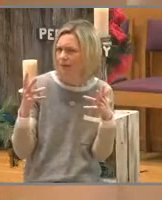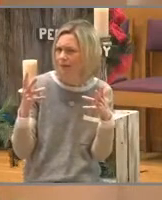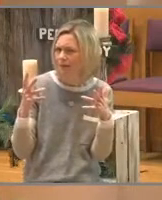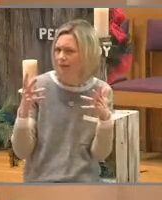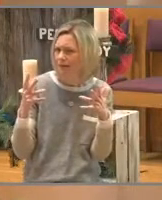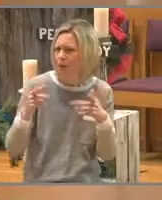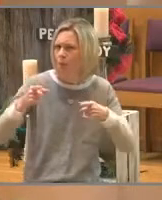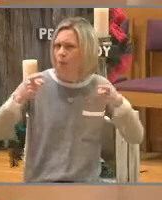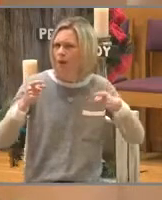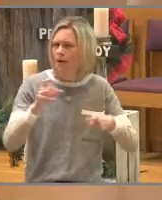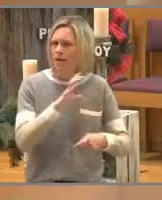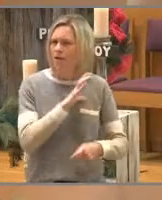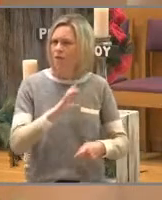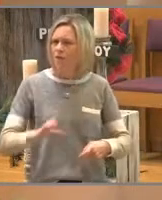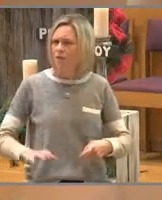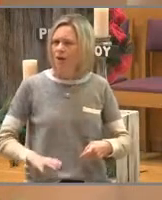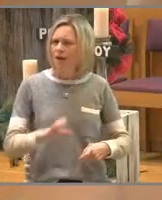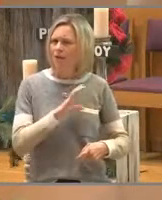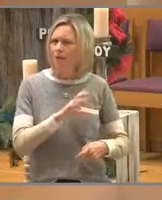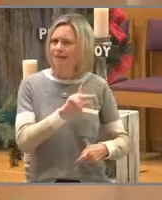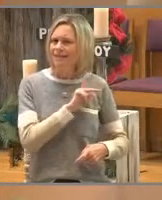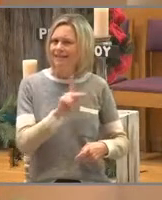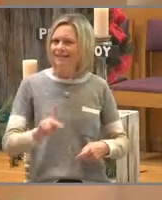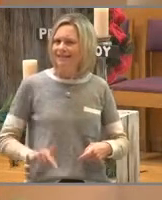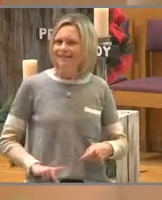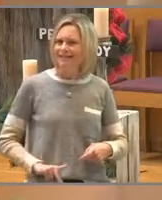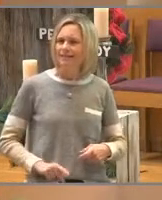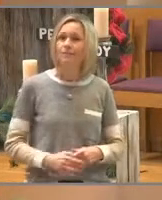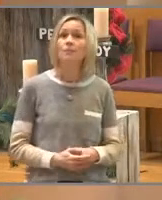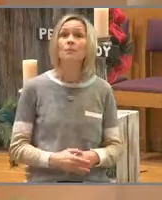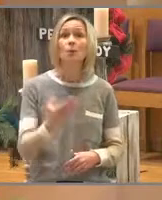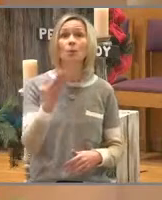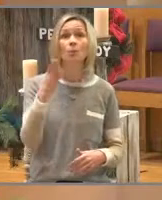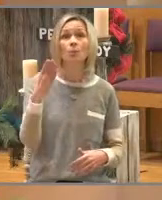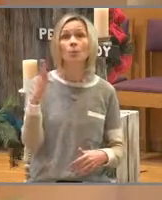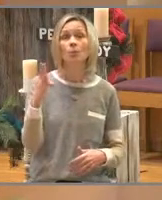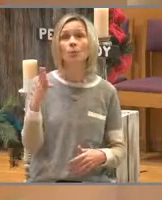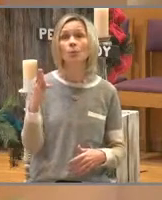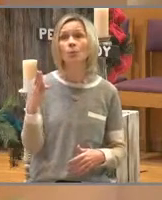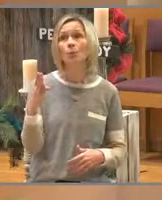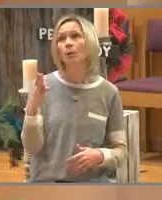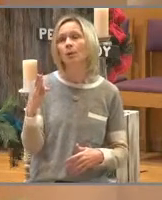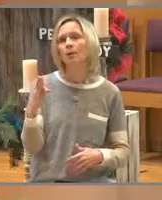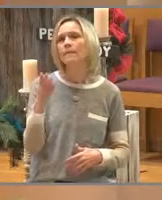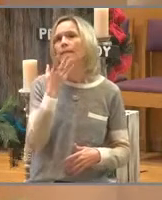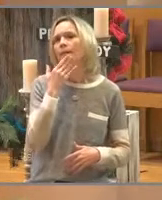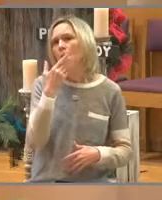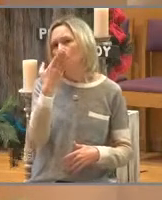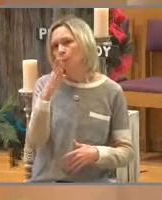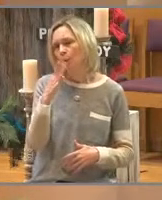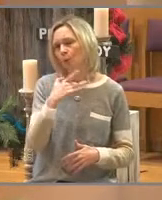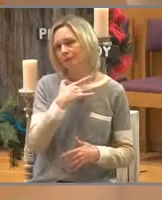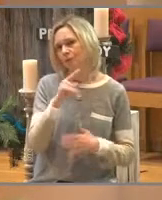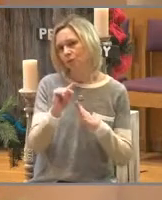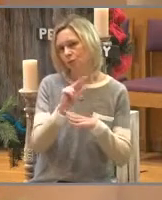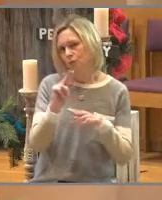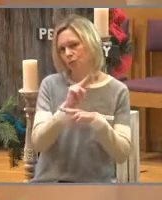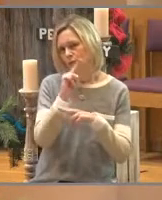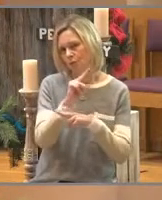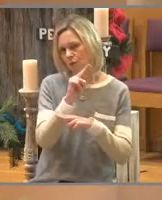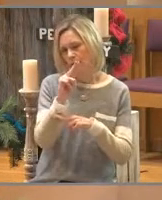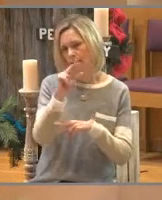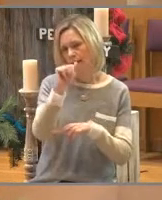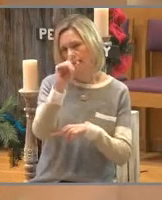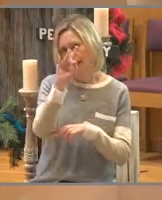Reign of Christ, Christ the King. Blue. Blue is the season where, or the color blue is what we use for Advent because it